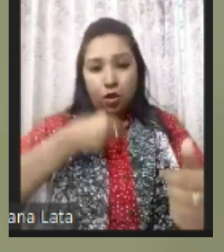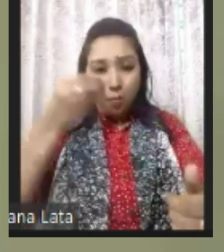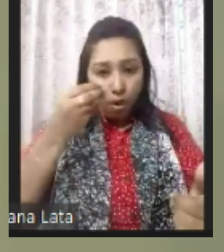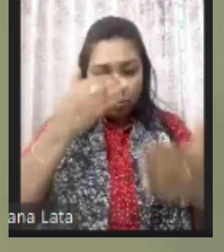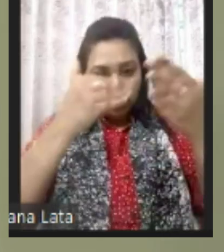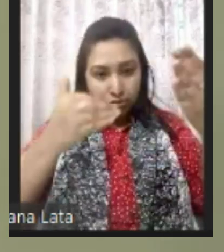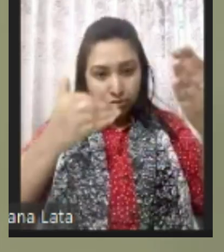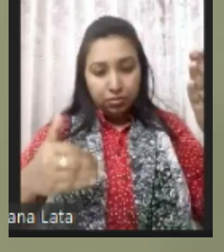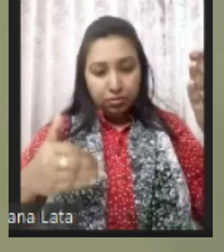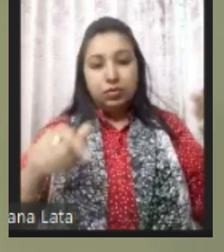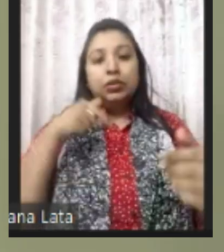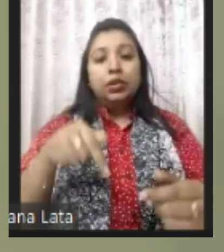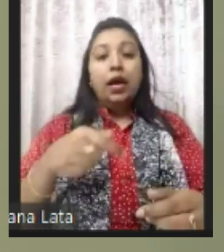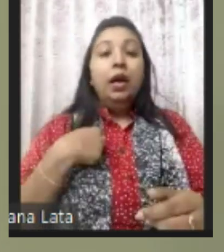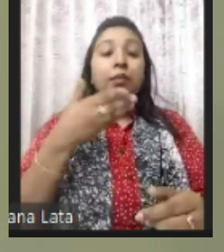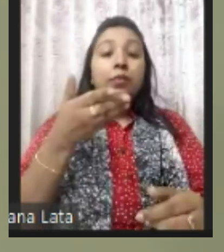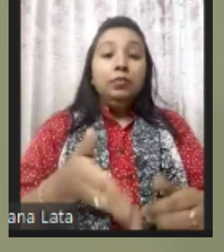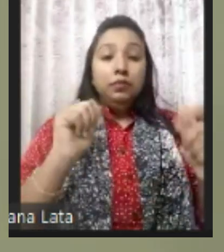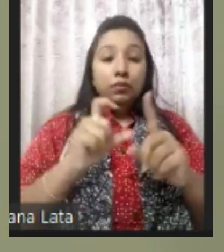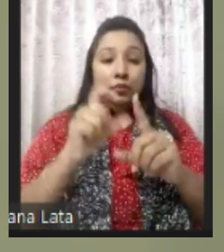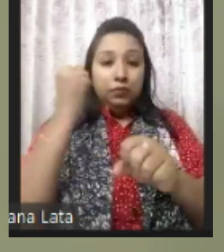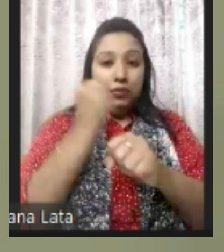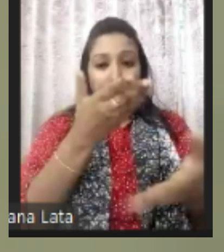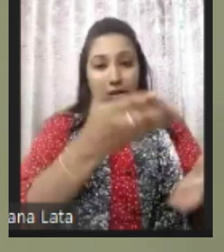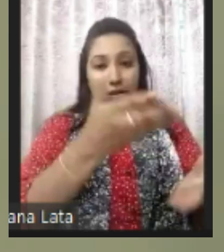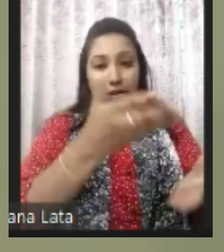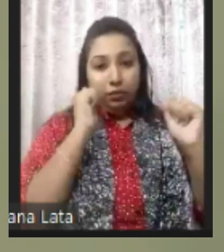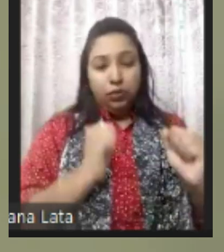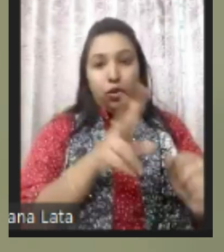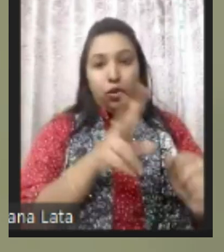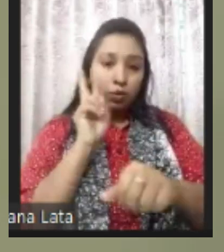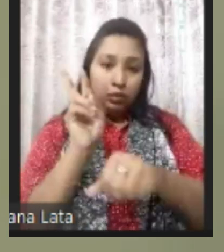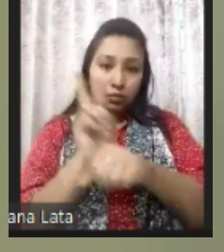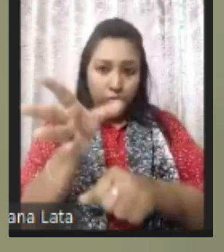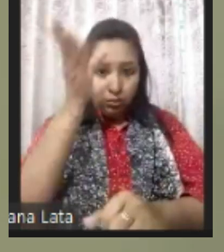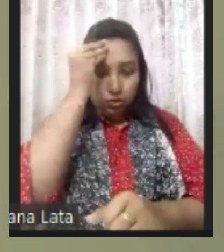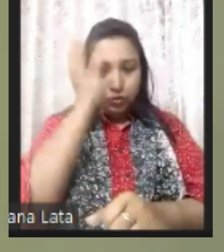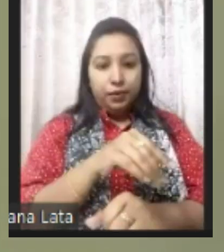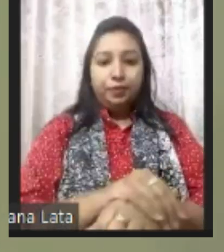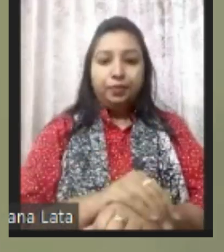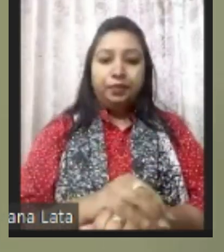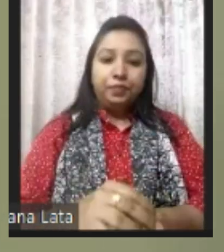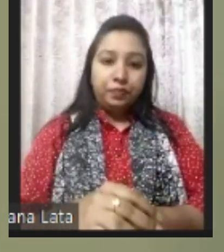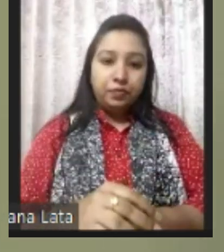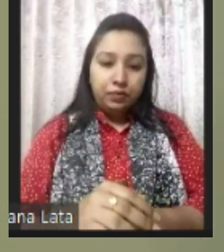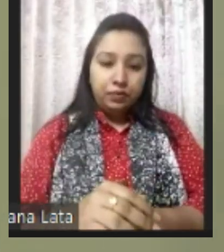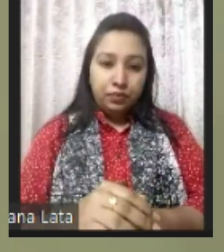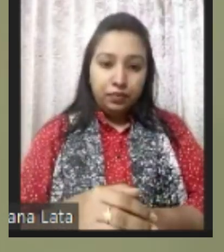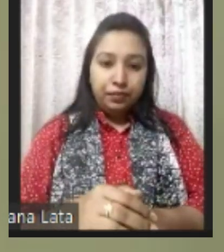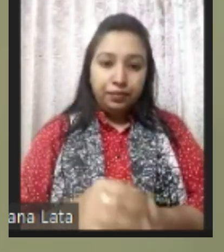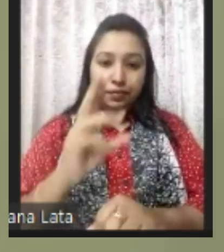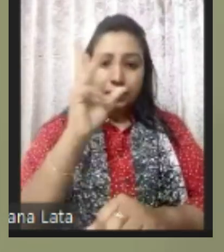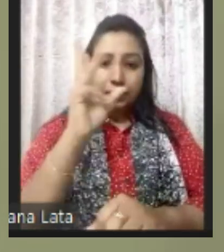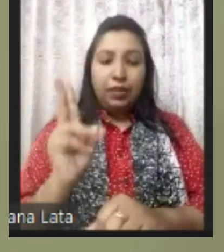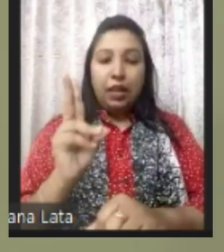our special guest, our DG of DSS, would actually maybe touch on some of these. Let me invite our third and last